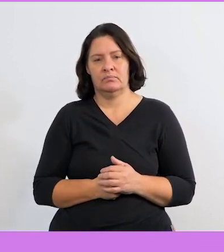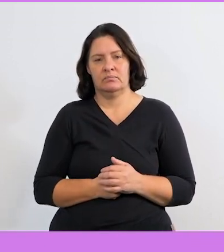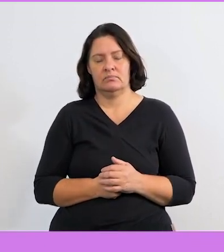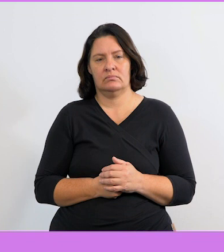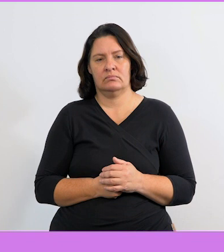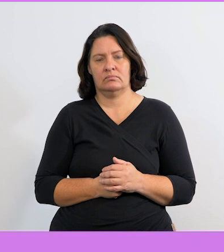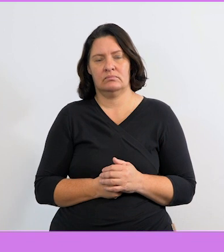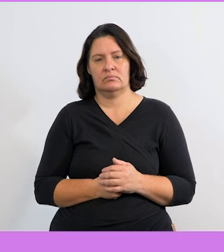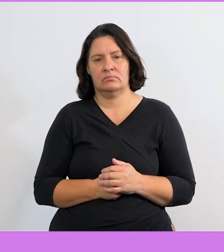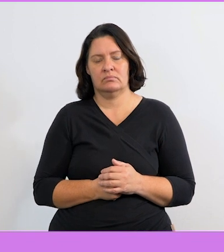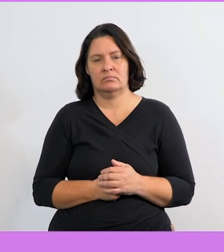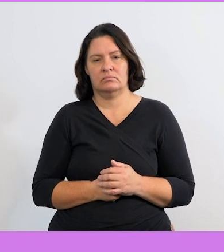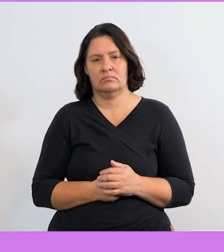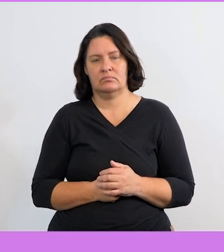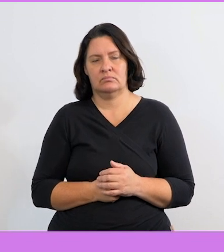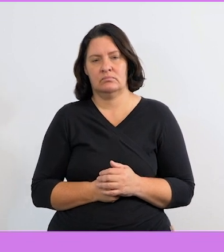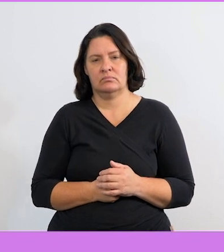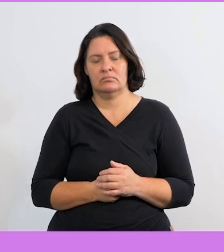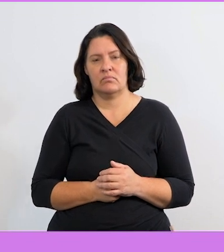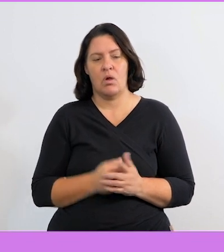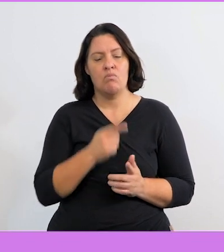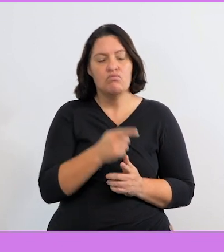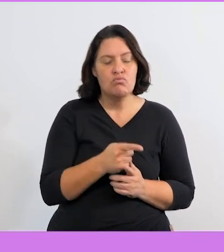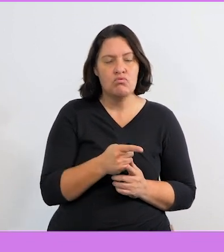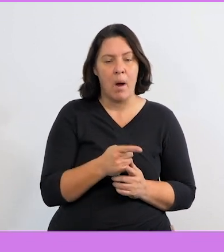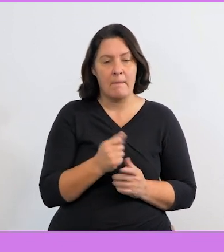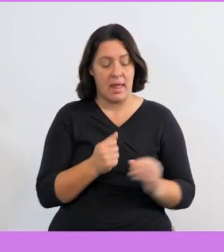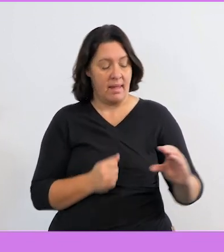right, is the price for manufacturing,